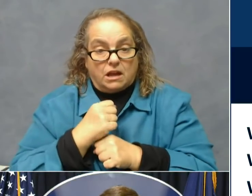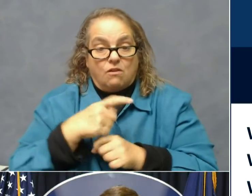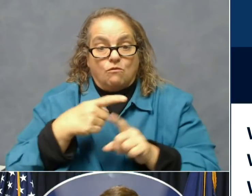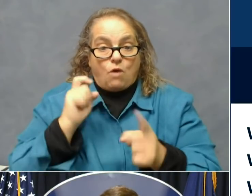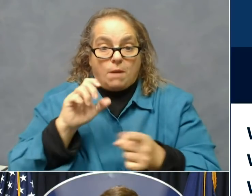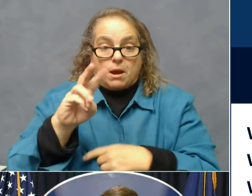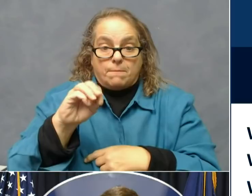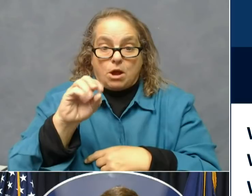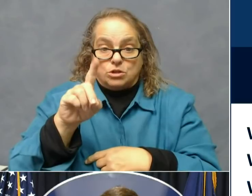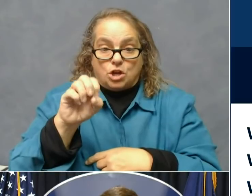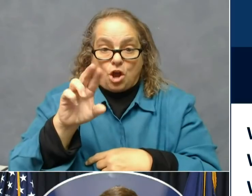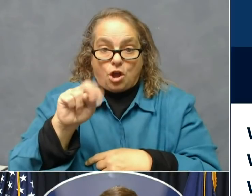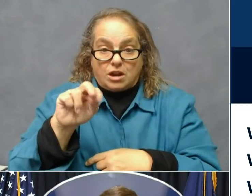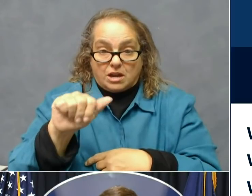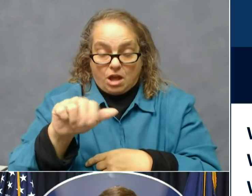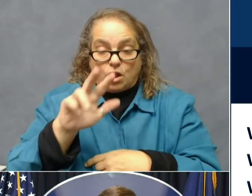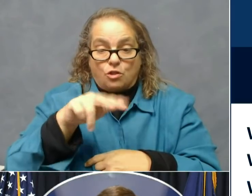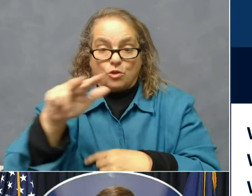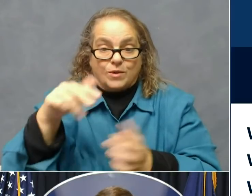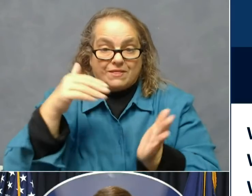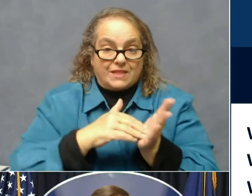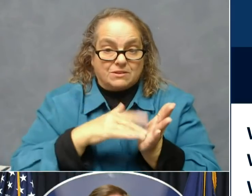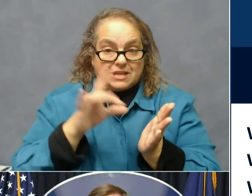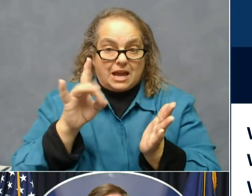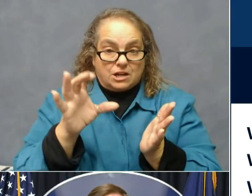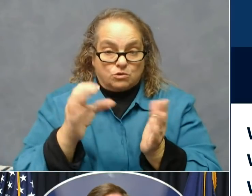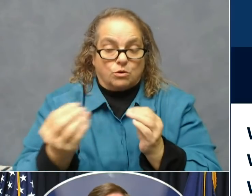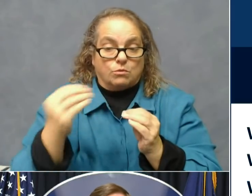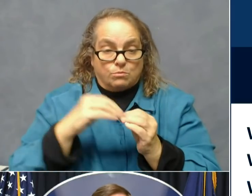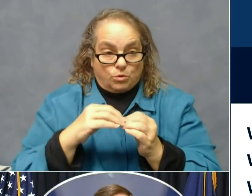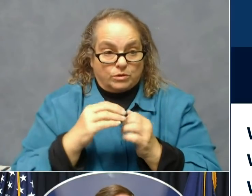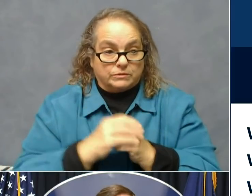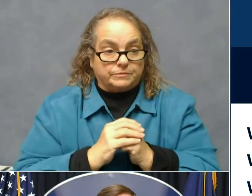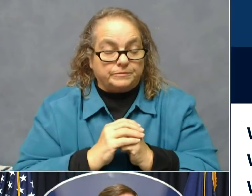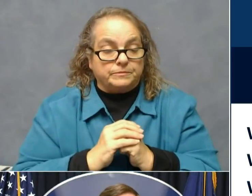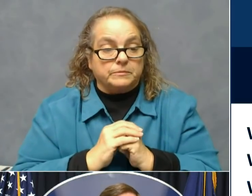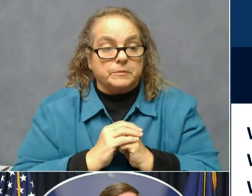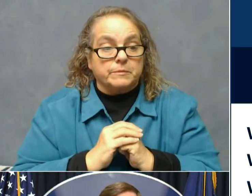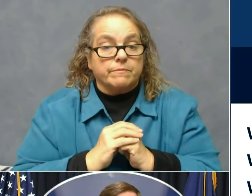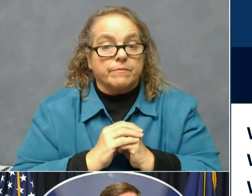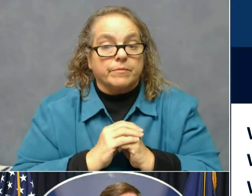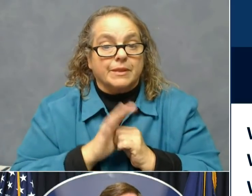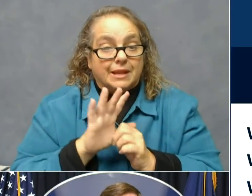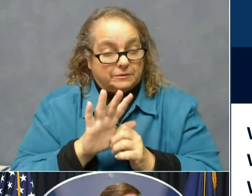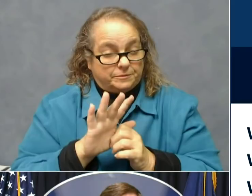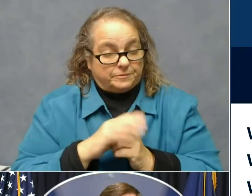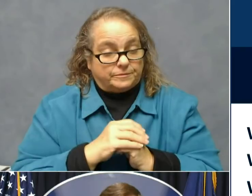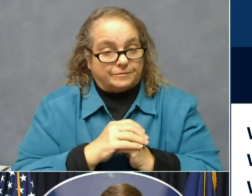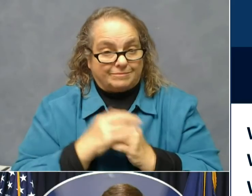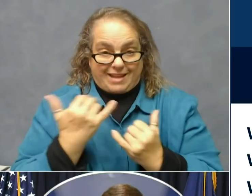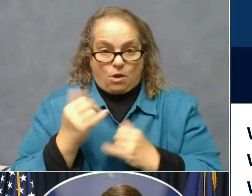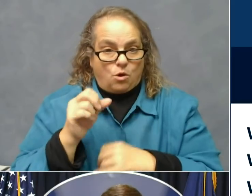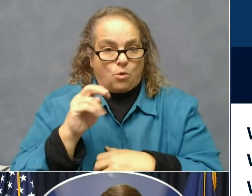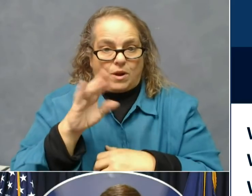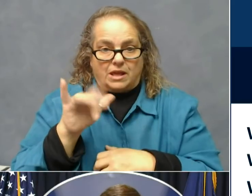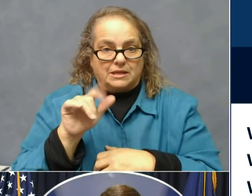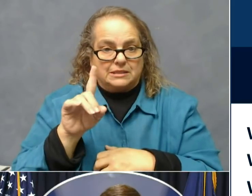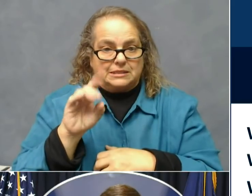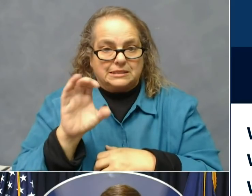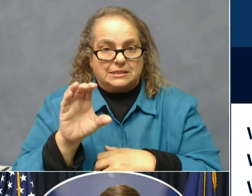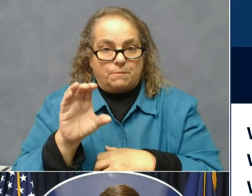33,800 more doses of Moderna. Now, this is just December. And